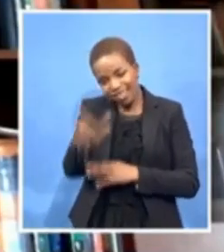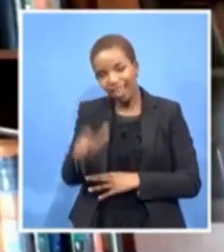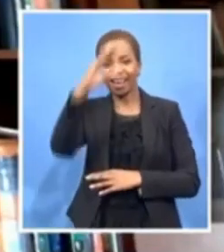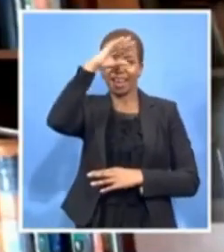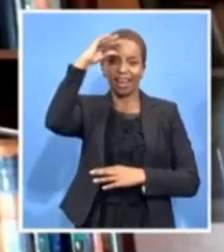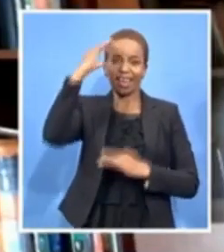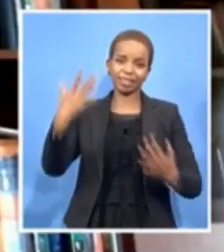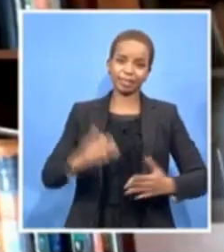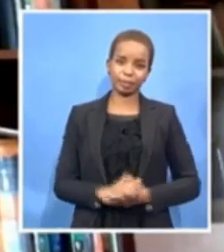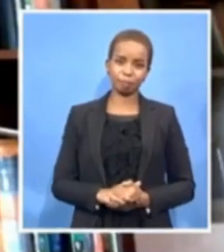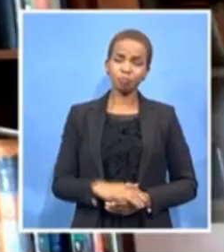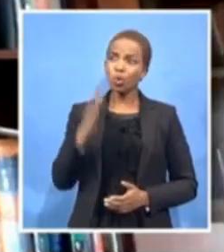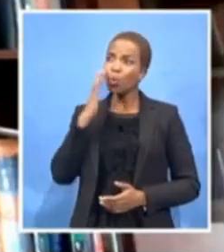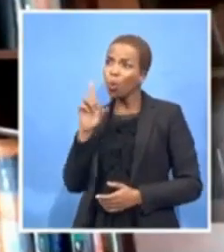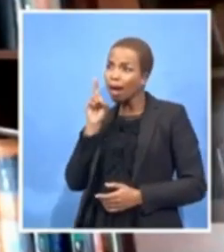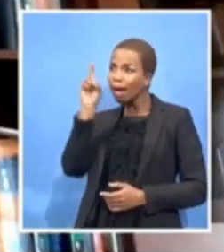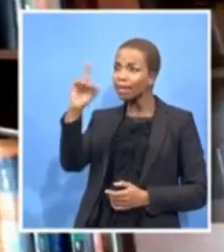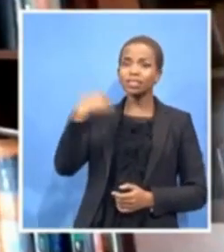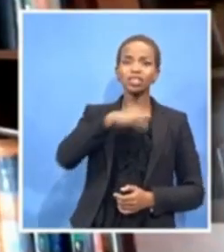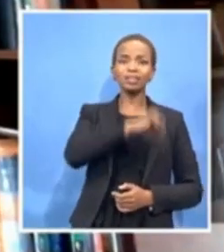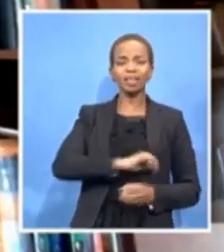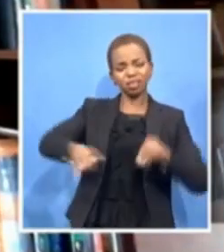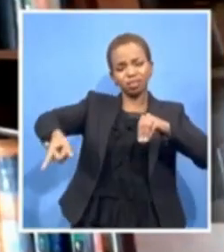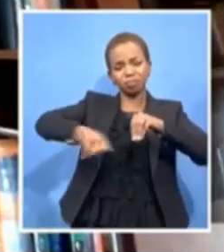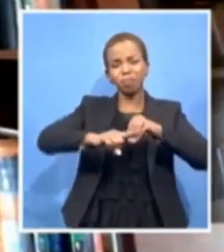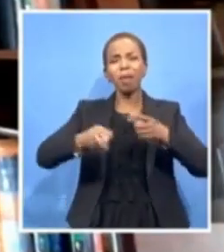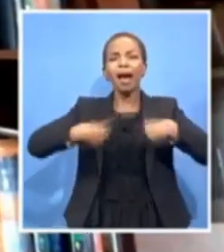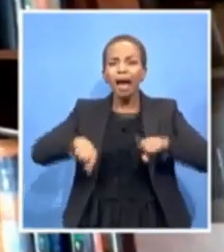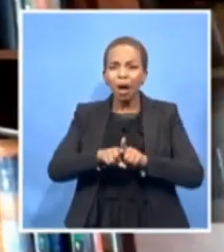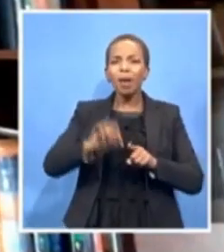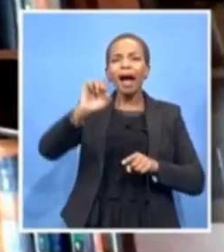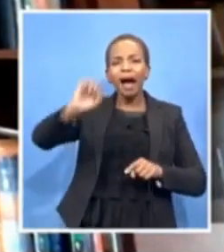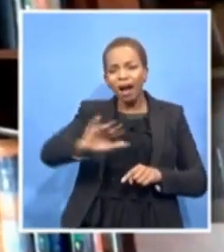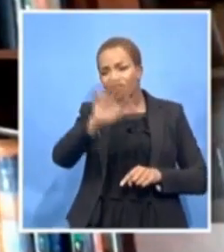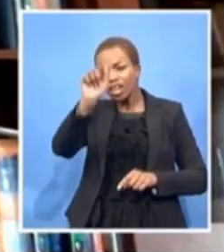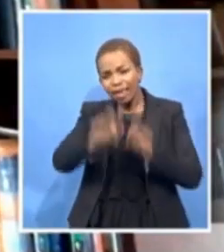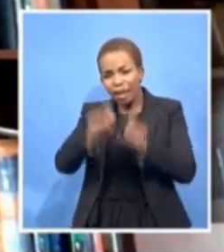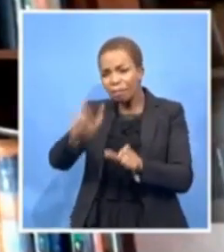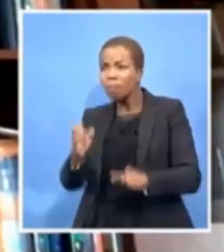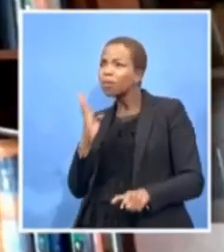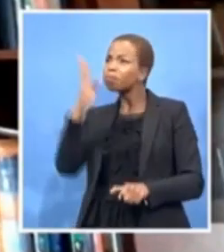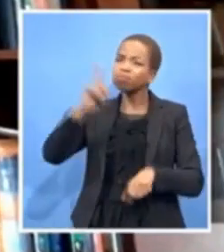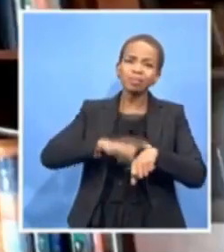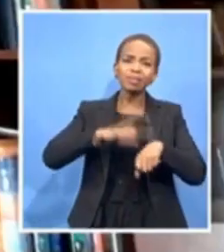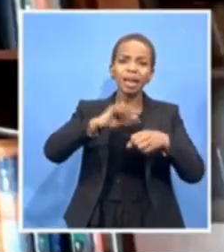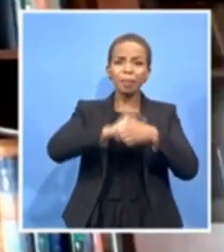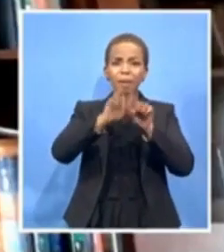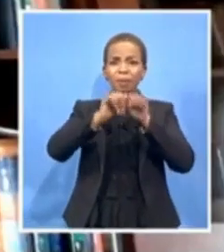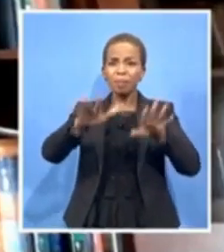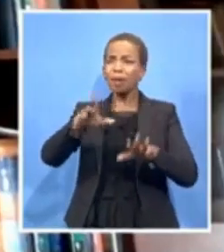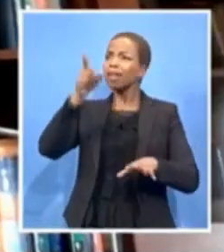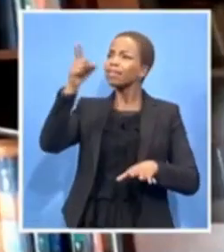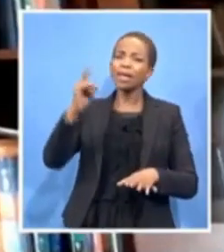in Guangzhou, in China, during this corona period, they make no distinction between Nigerian and